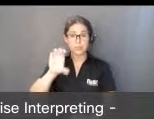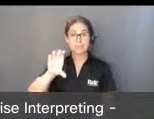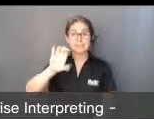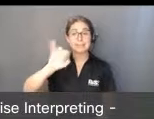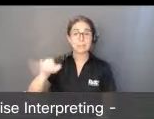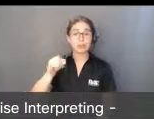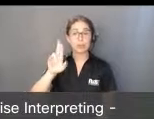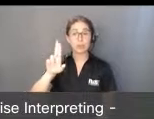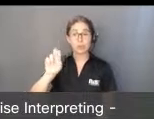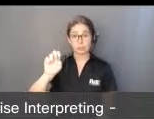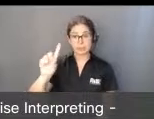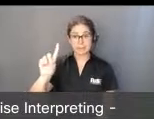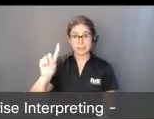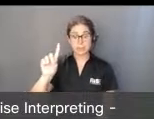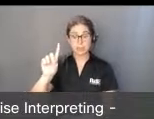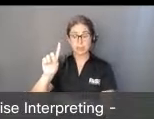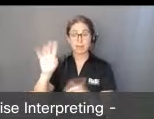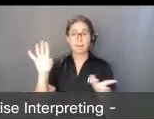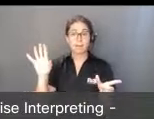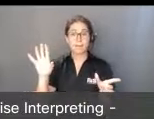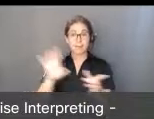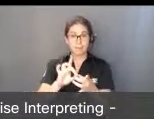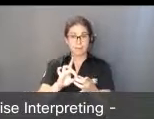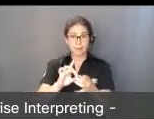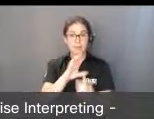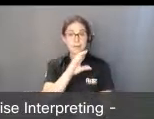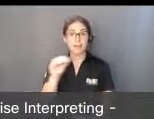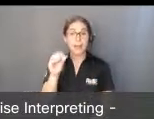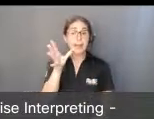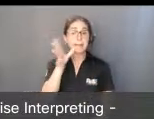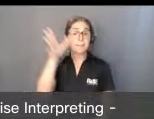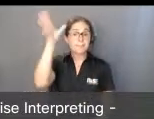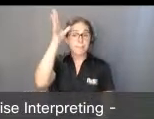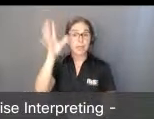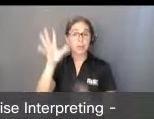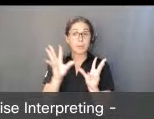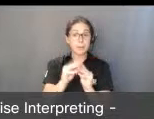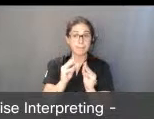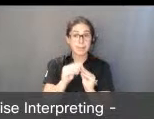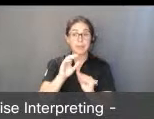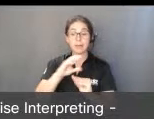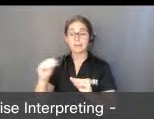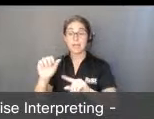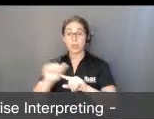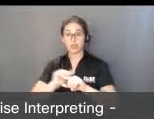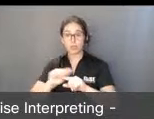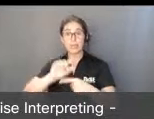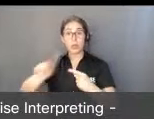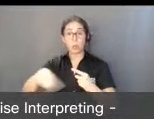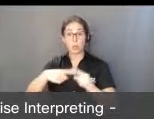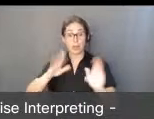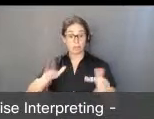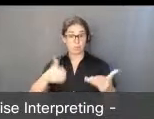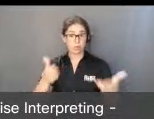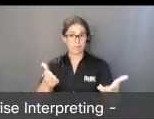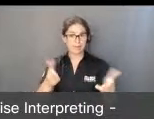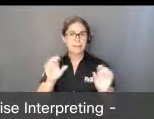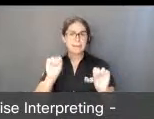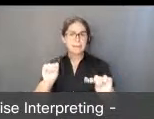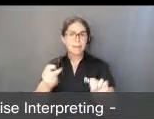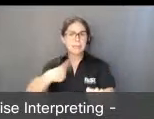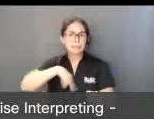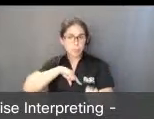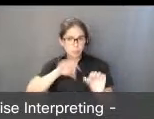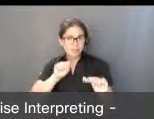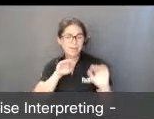CJUSD Connect, as well as the parent meeting and trainings are being provided, we have access just to listen into